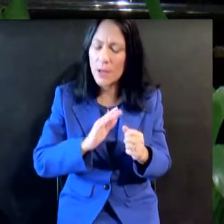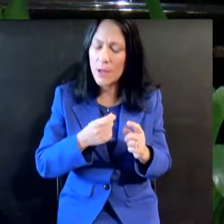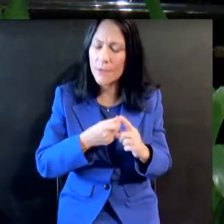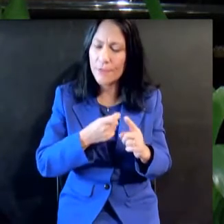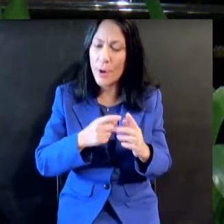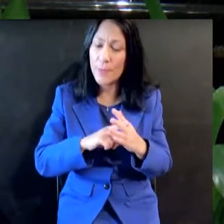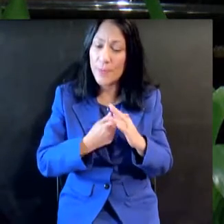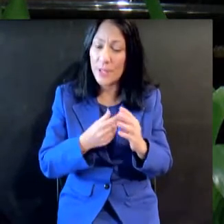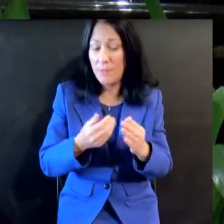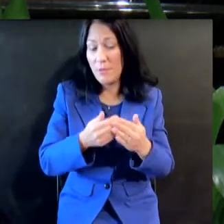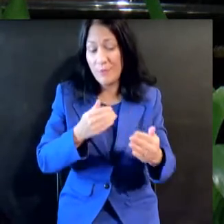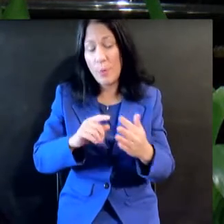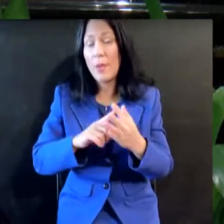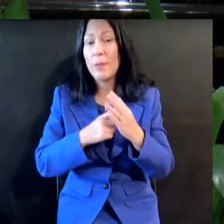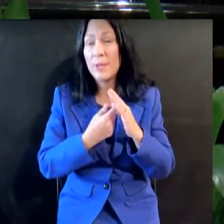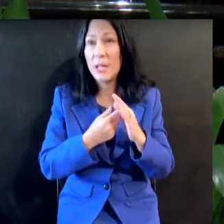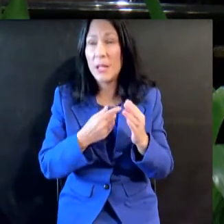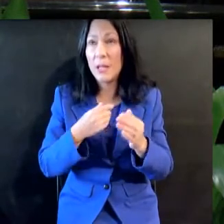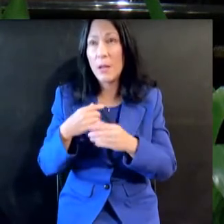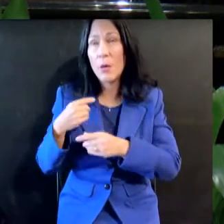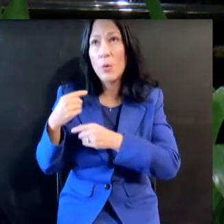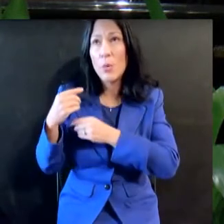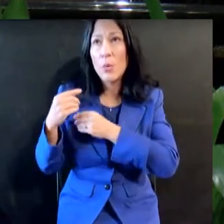beginning, throughout eternity.